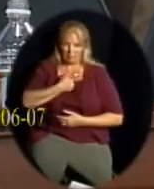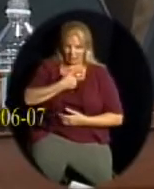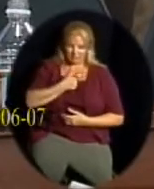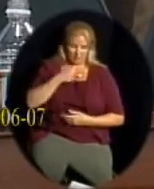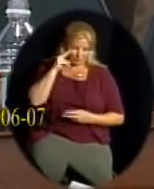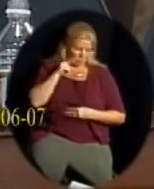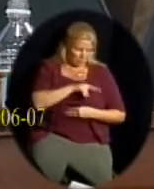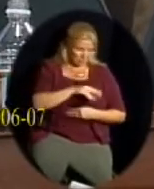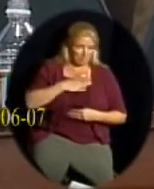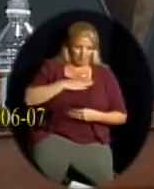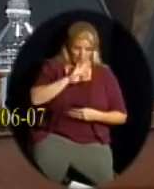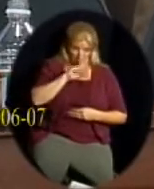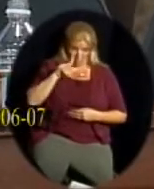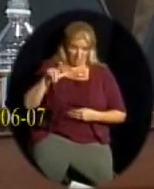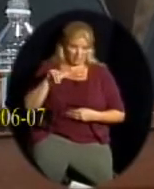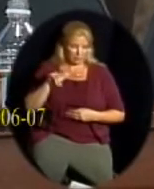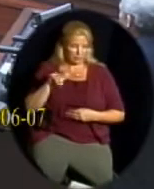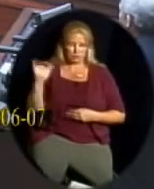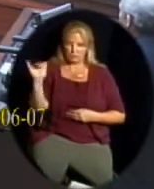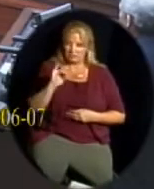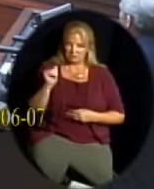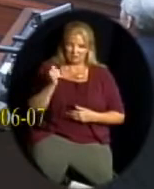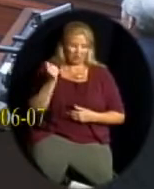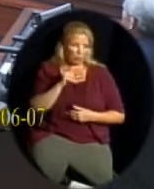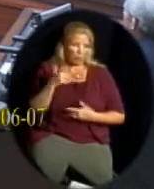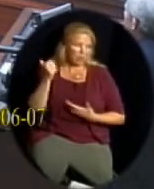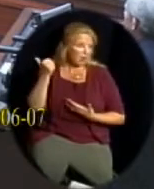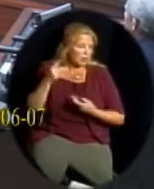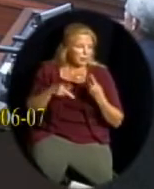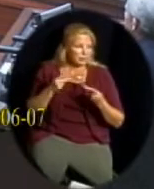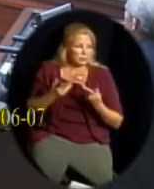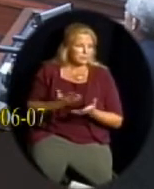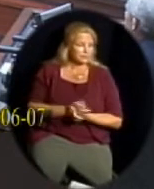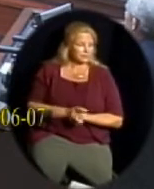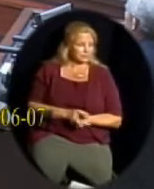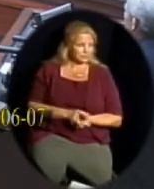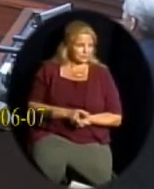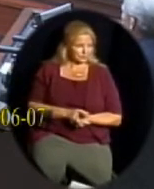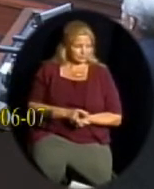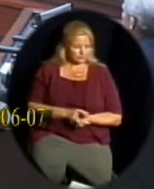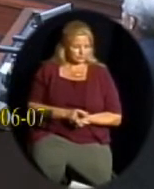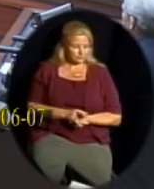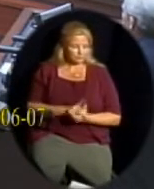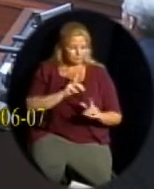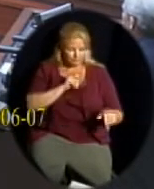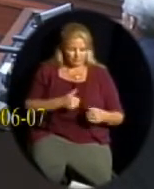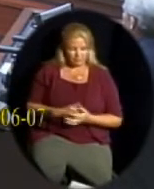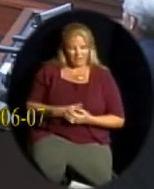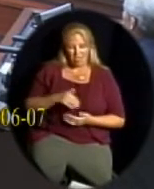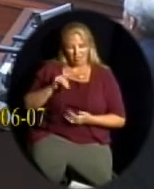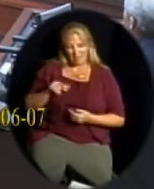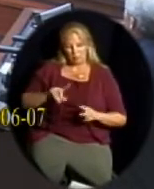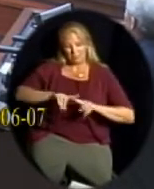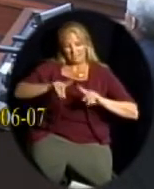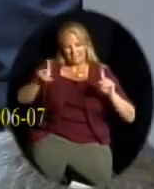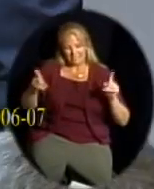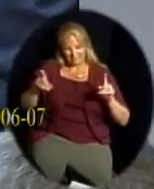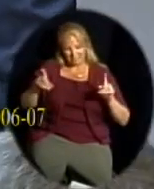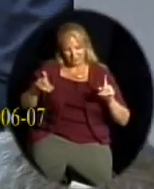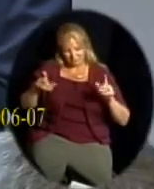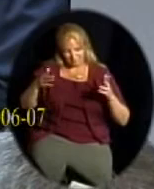to be realistic in this, Ms. Ashley, I think you're exactly right on that. That would be a different approach to a bond election, to a